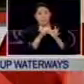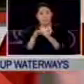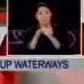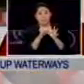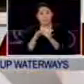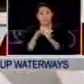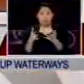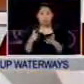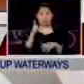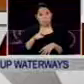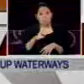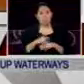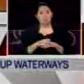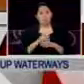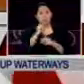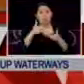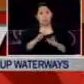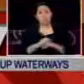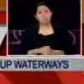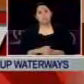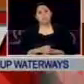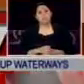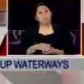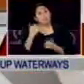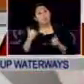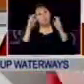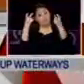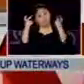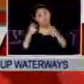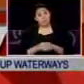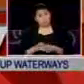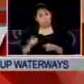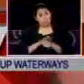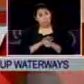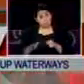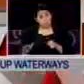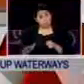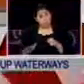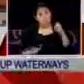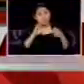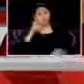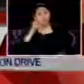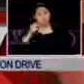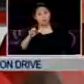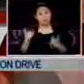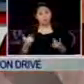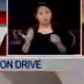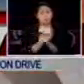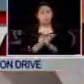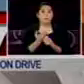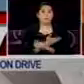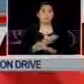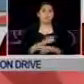issue is it enough that the case is an impeachment case in order that the